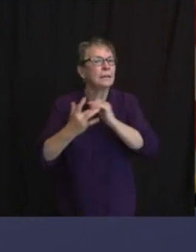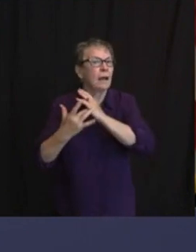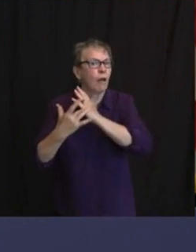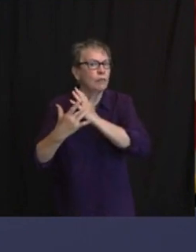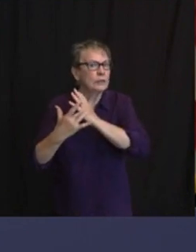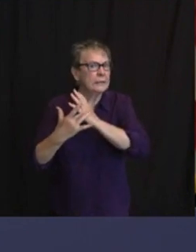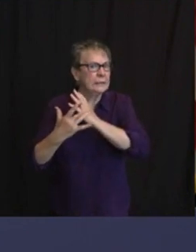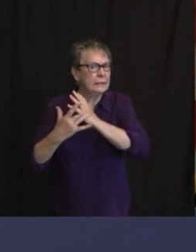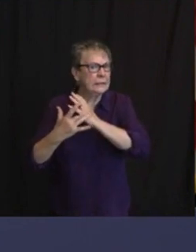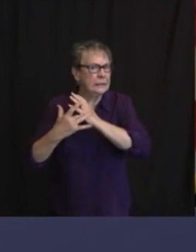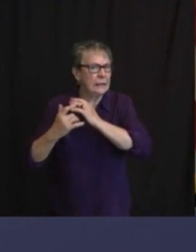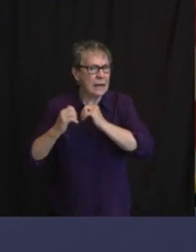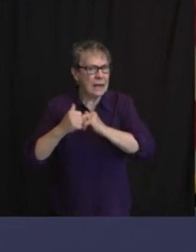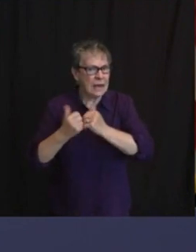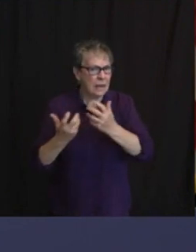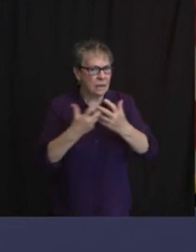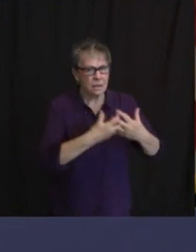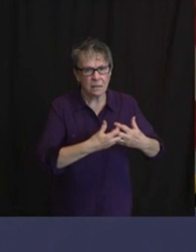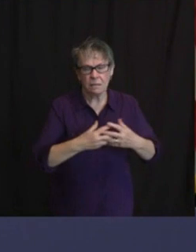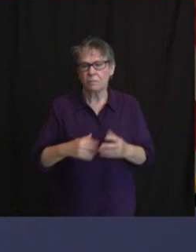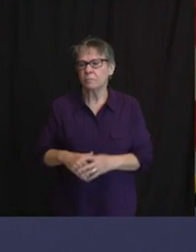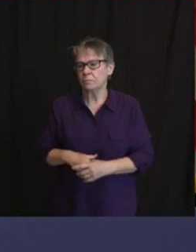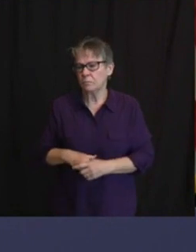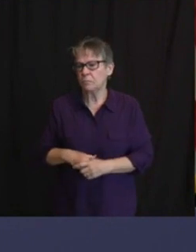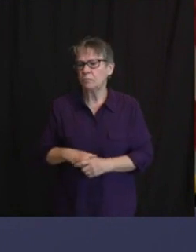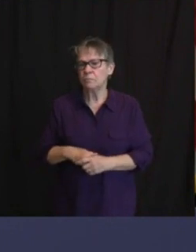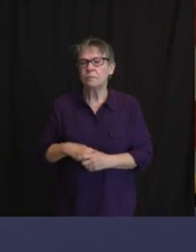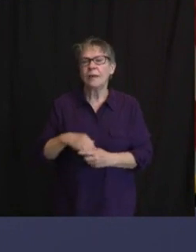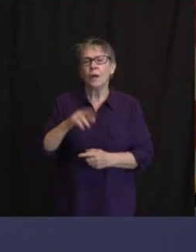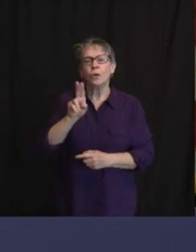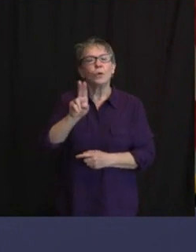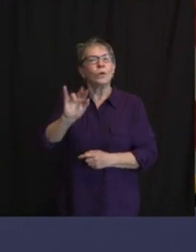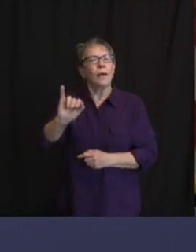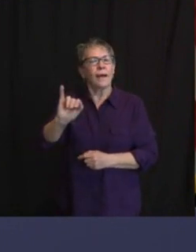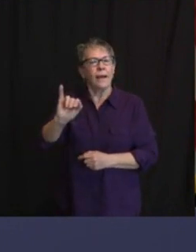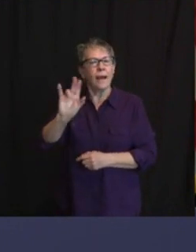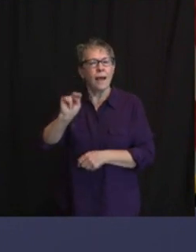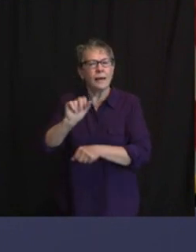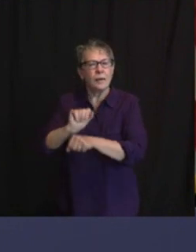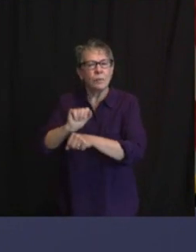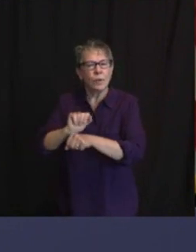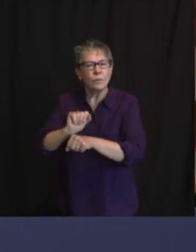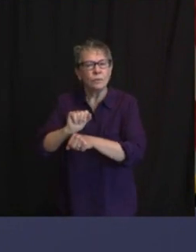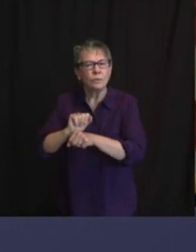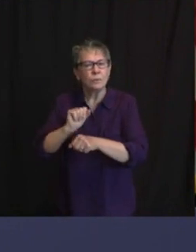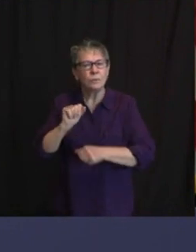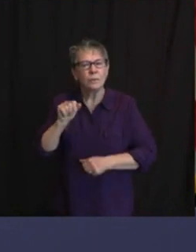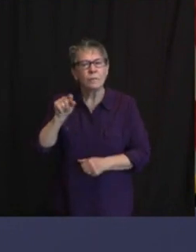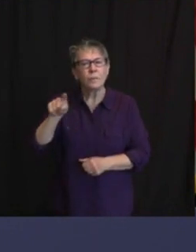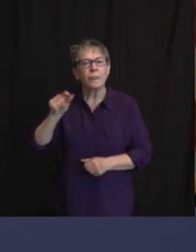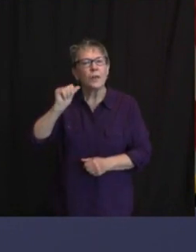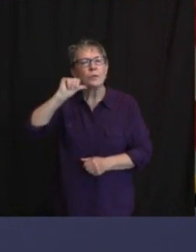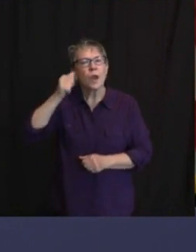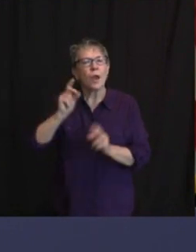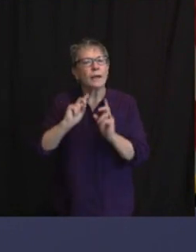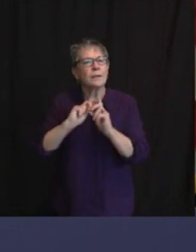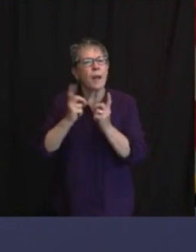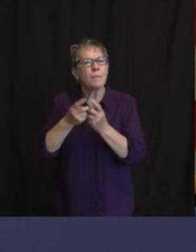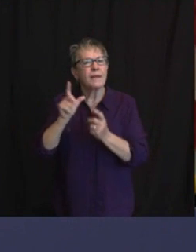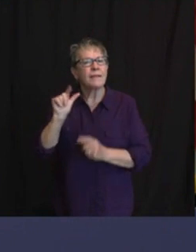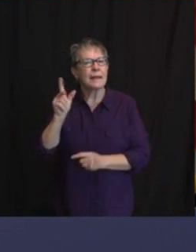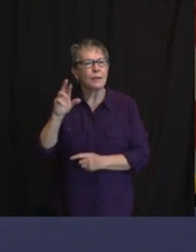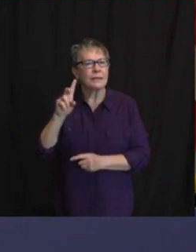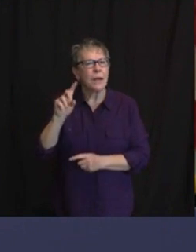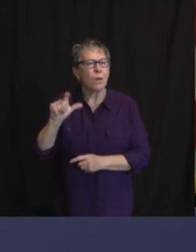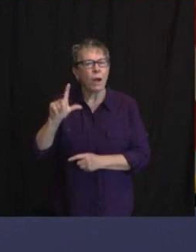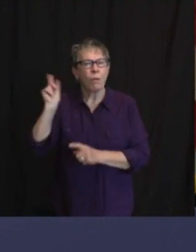Matt. I know that the $600 is coming. I'm not sure what the lag time is if you don't have it yet between what we're